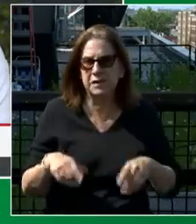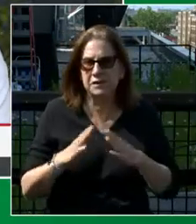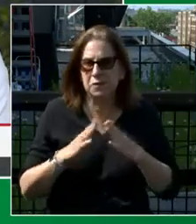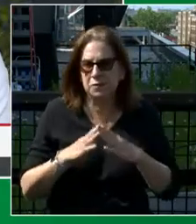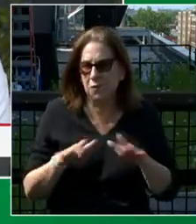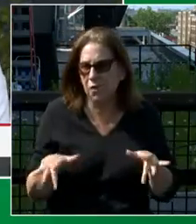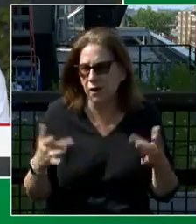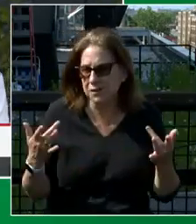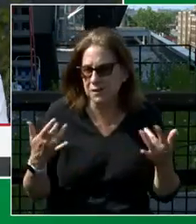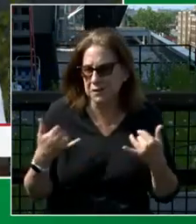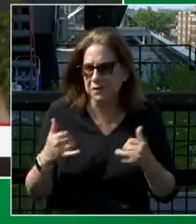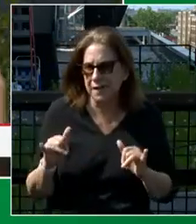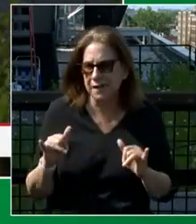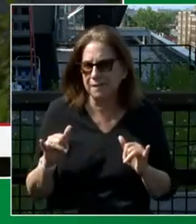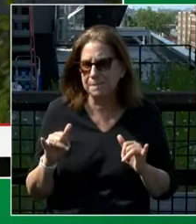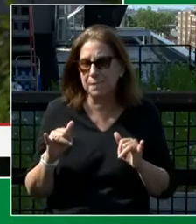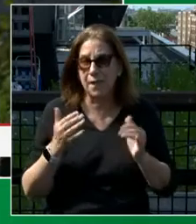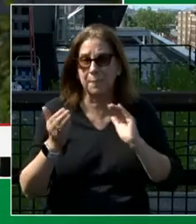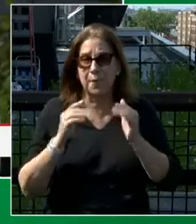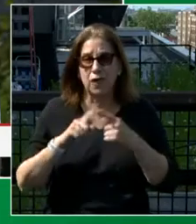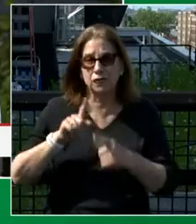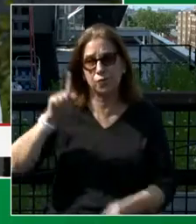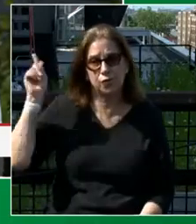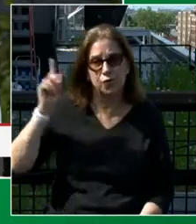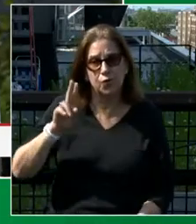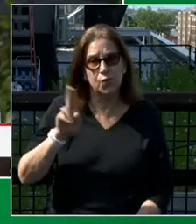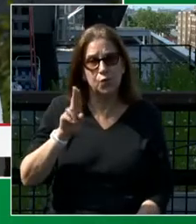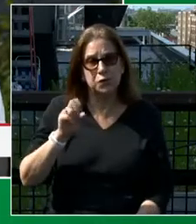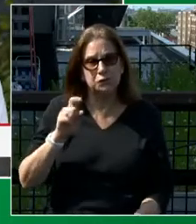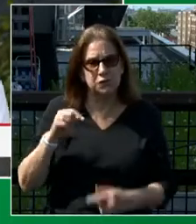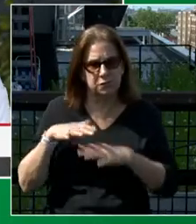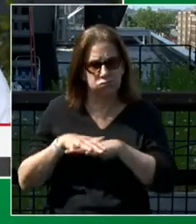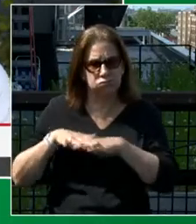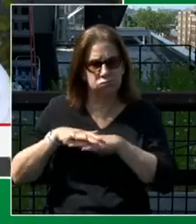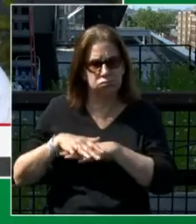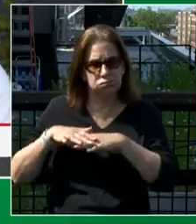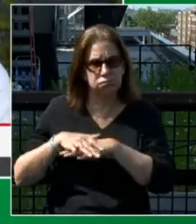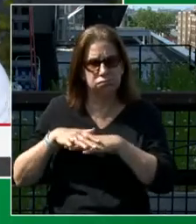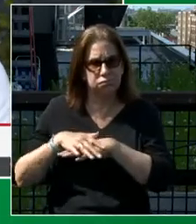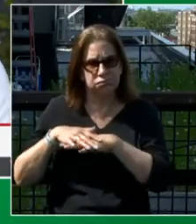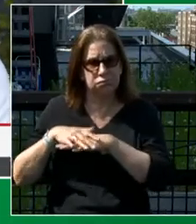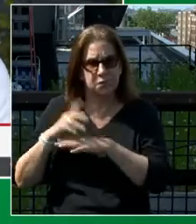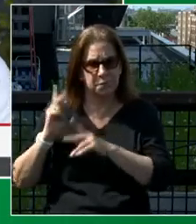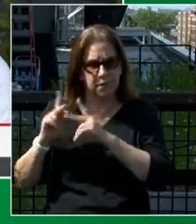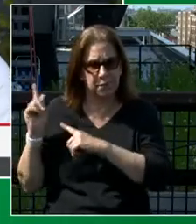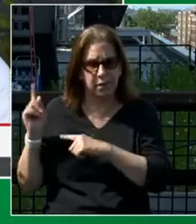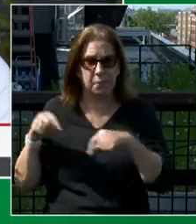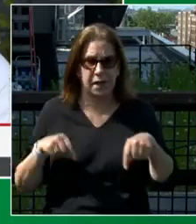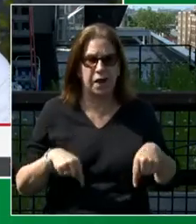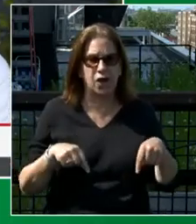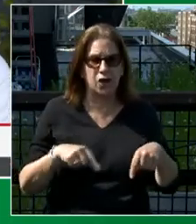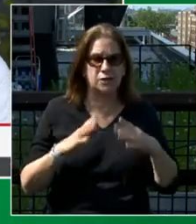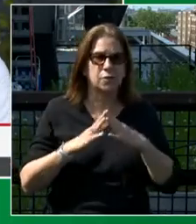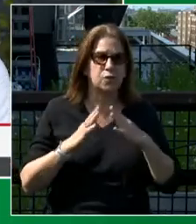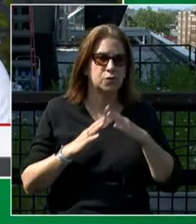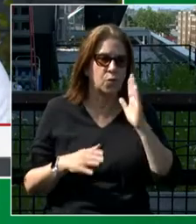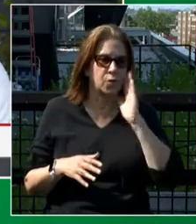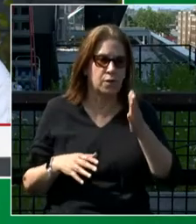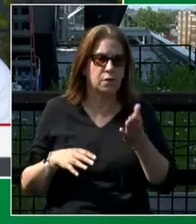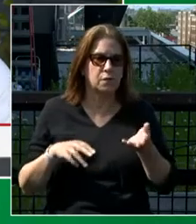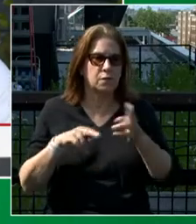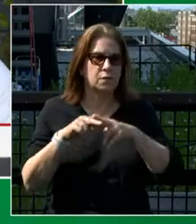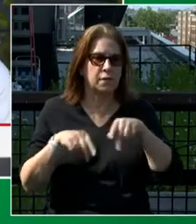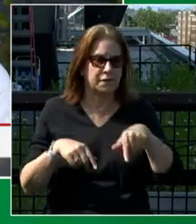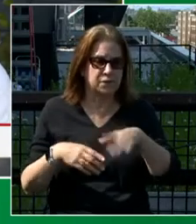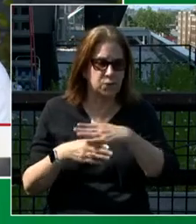it has been nice, and we're seeing like levels come up very quickly. Obviously, when it's a nice weekend, like this weekend will probably be a very busy weekend. It's